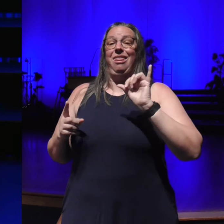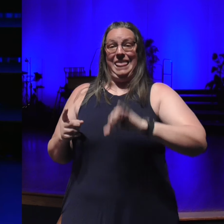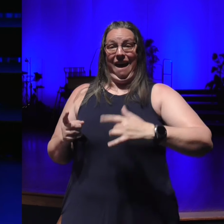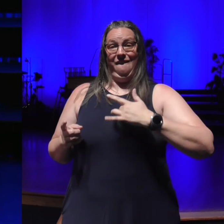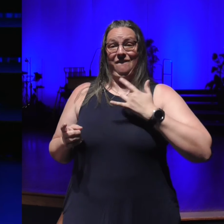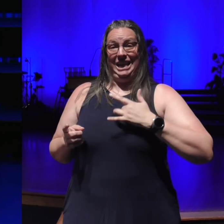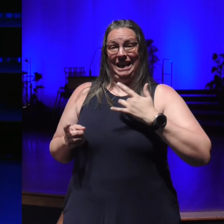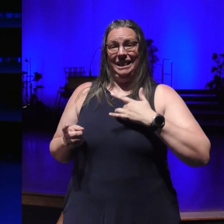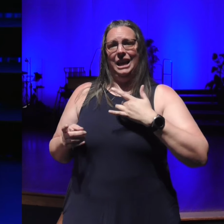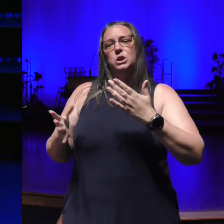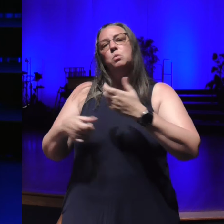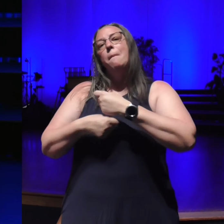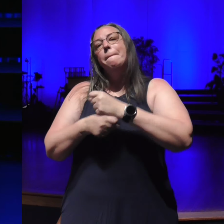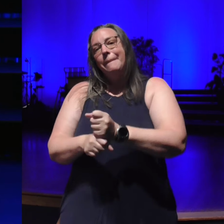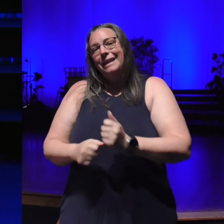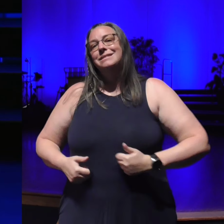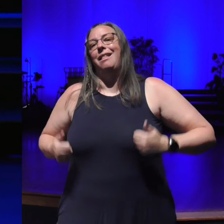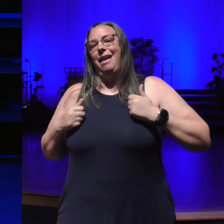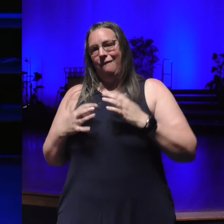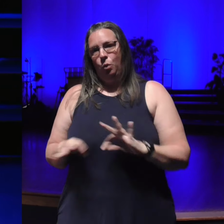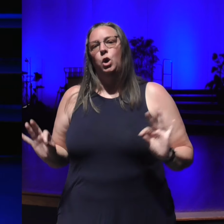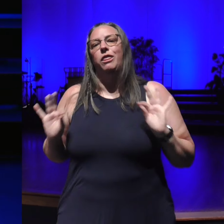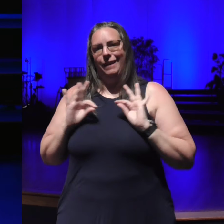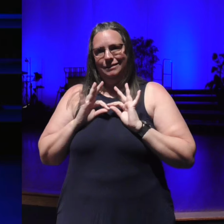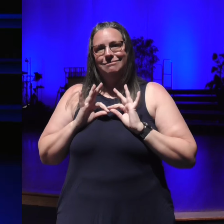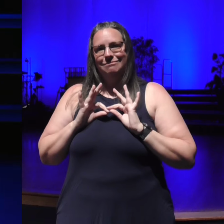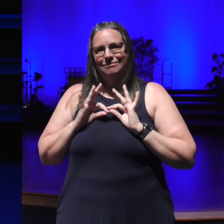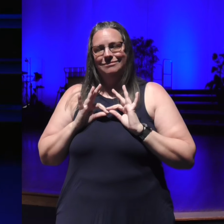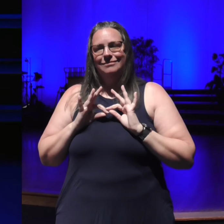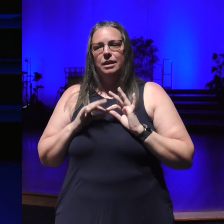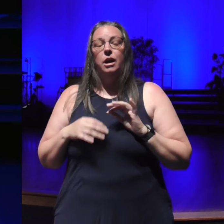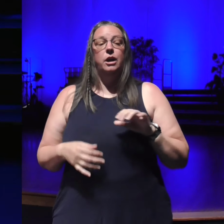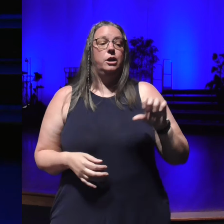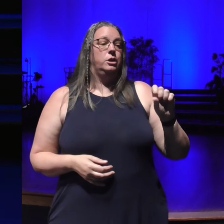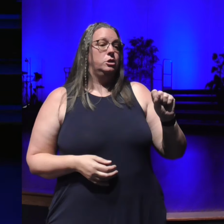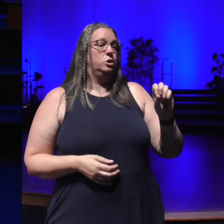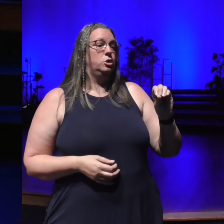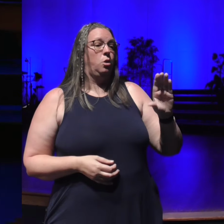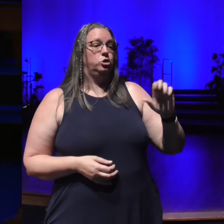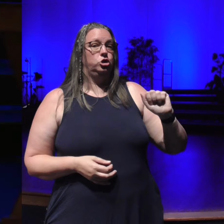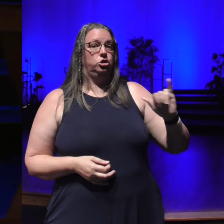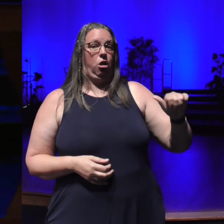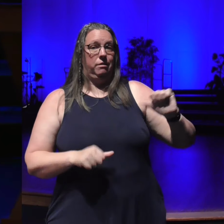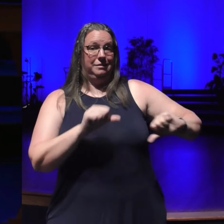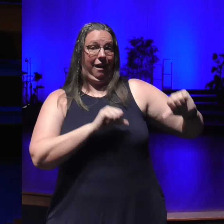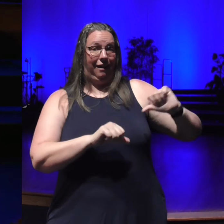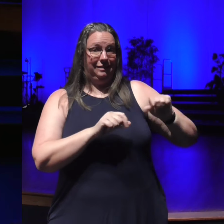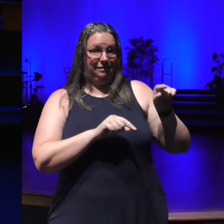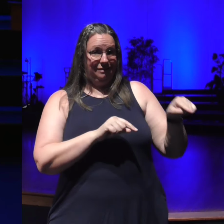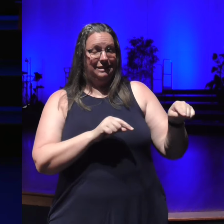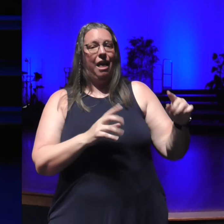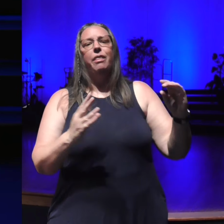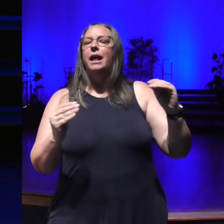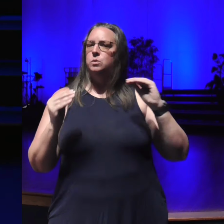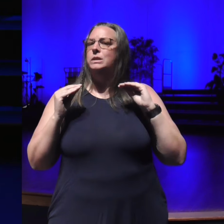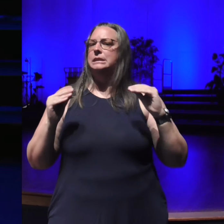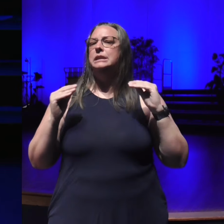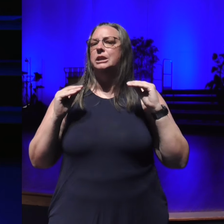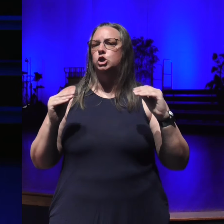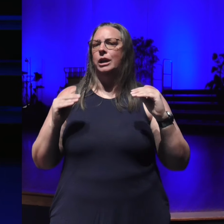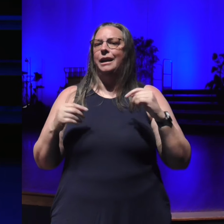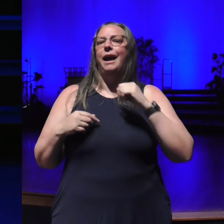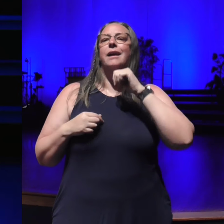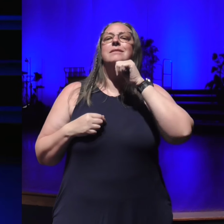is what makes people happy. And social science is teaching us that for a lot of us, the problem isn't that we're not loved,